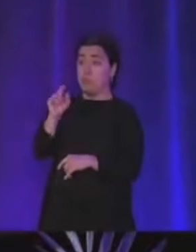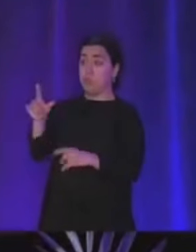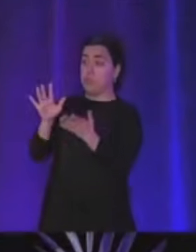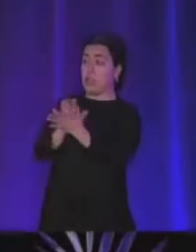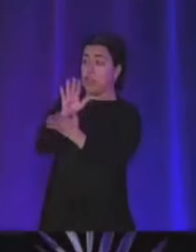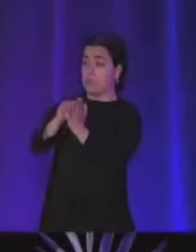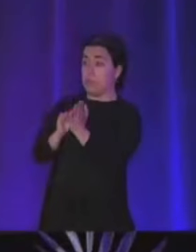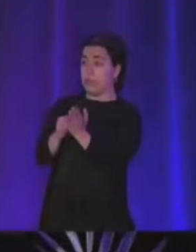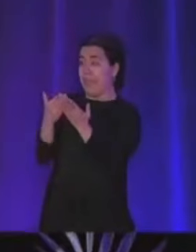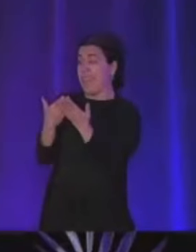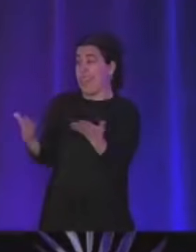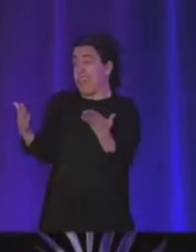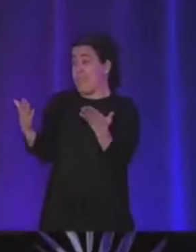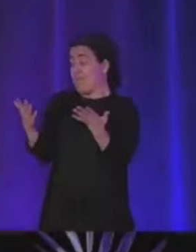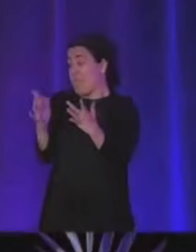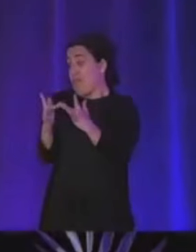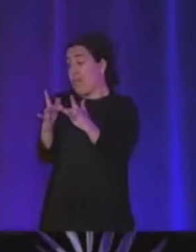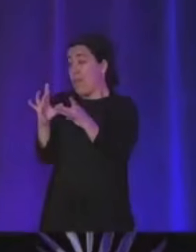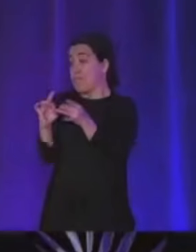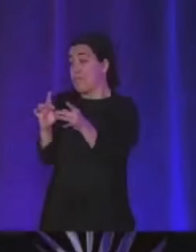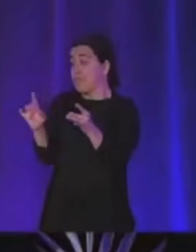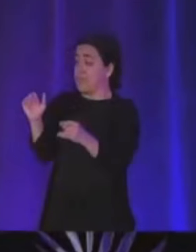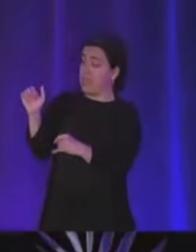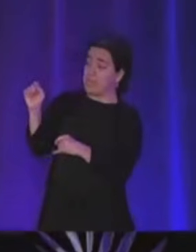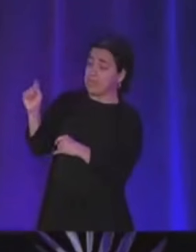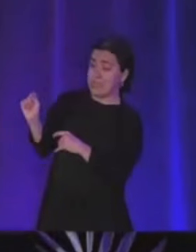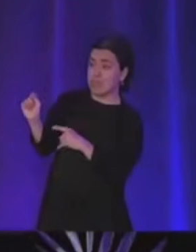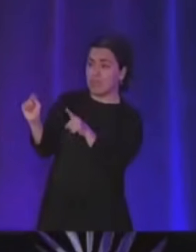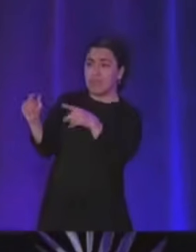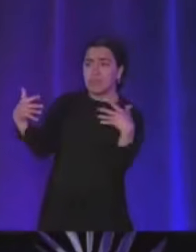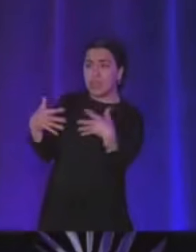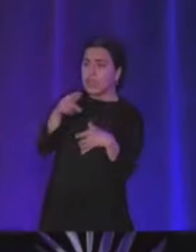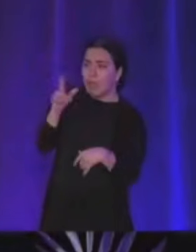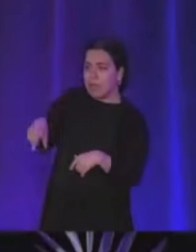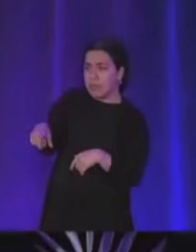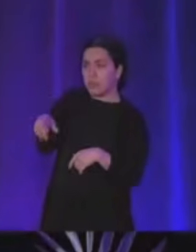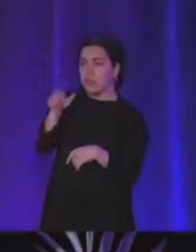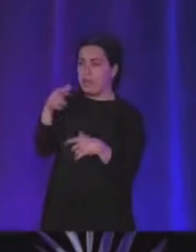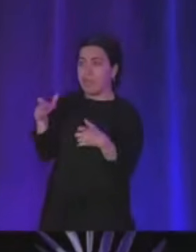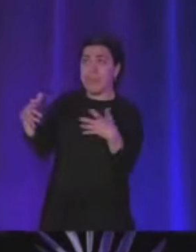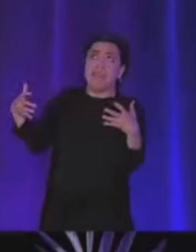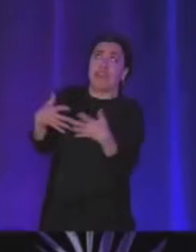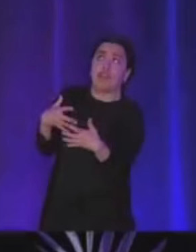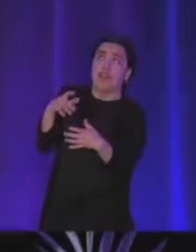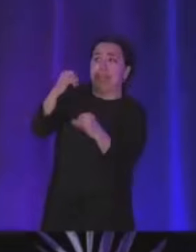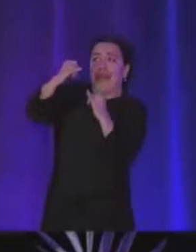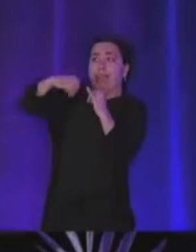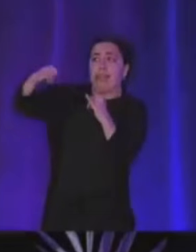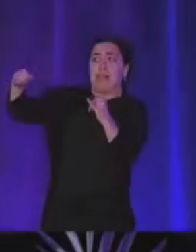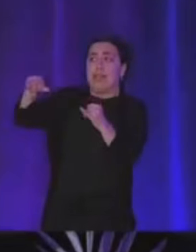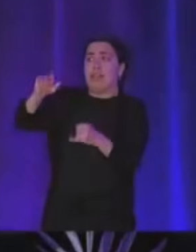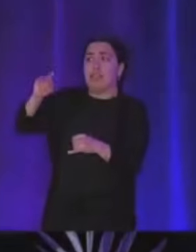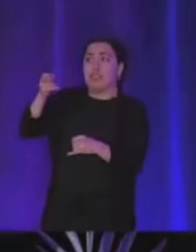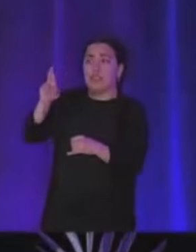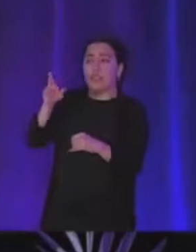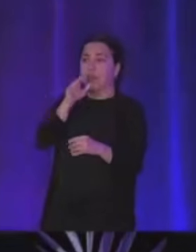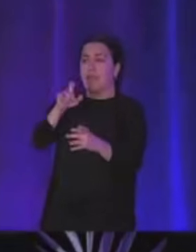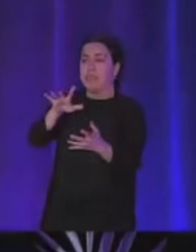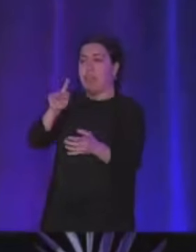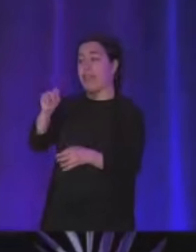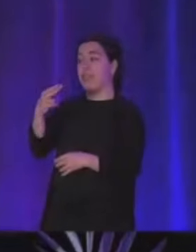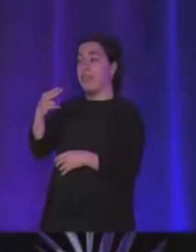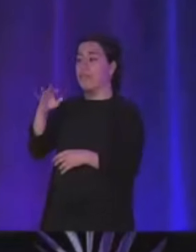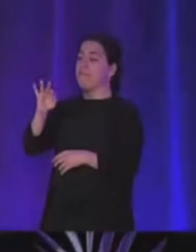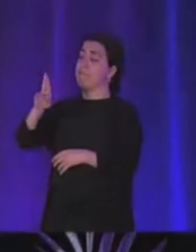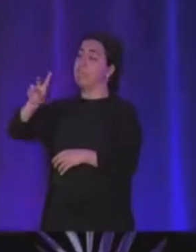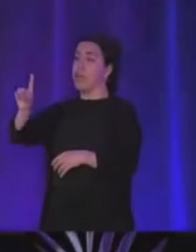documentation thing online that mentions an AST, you don't have to be scared. You don't have to fear the linter. You don't have to FUD it up. It's just talking about how these